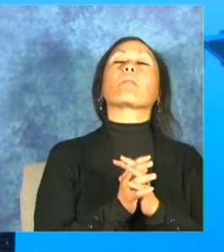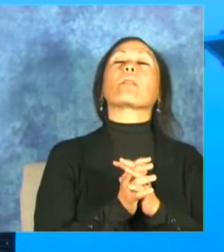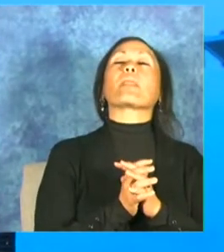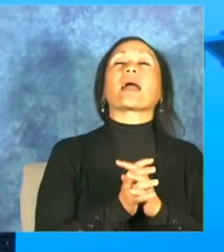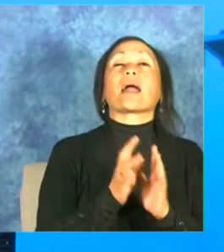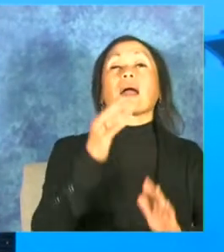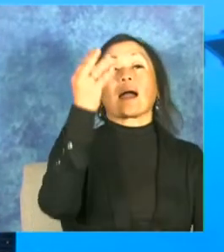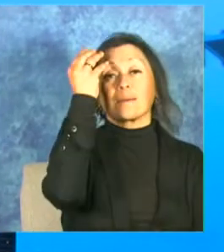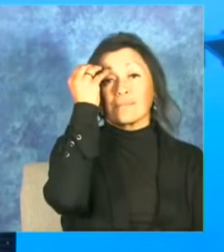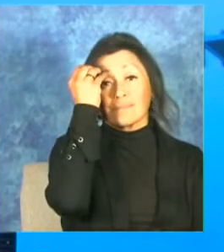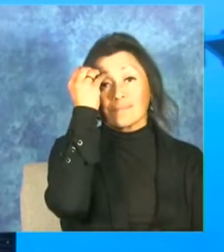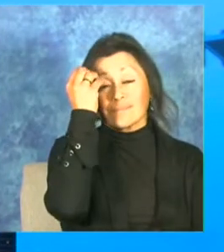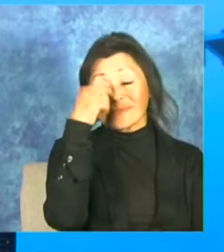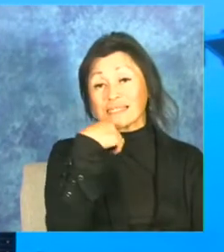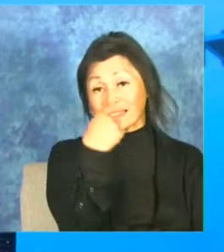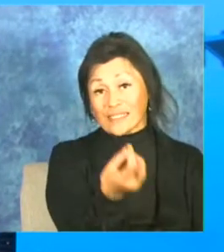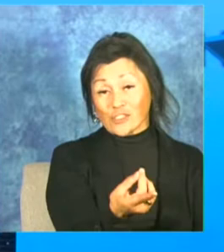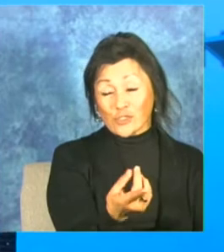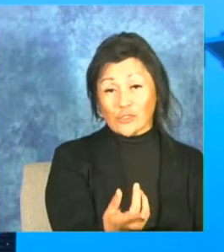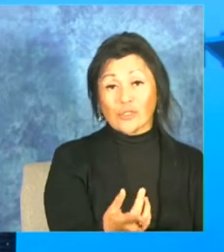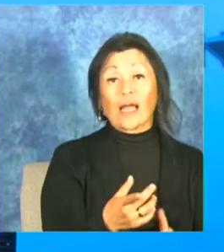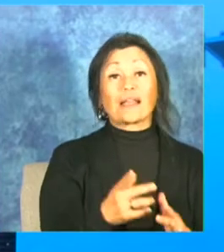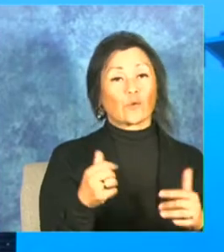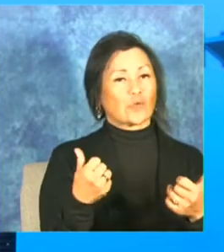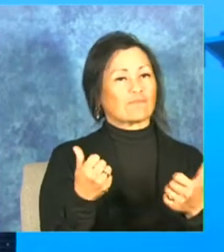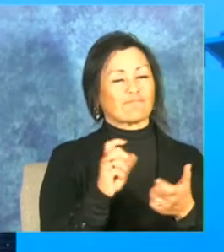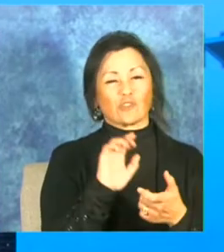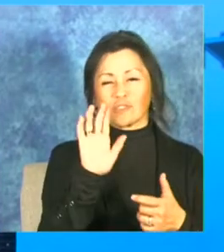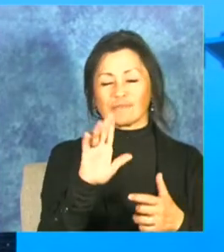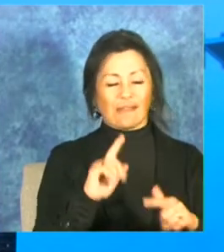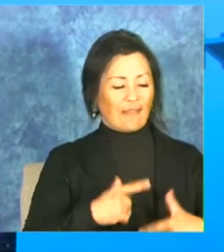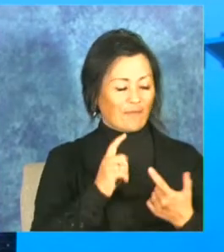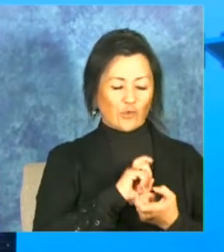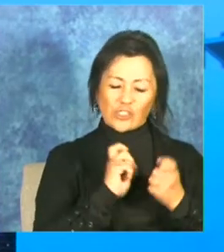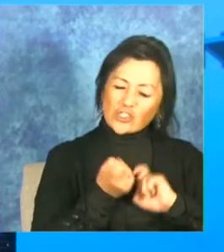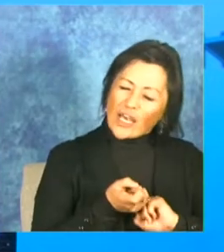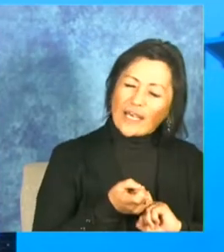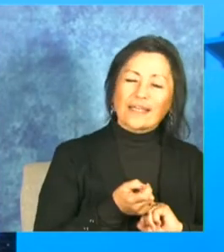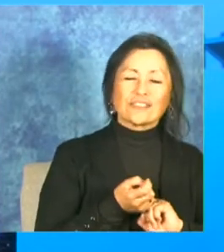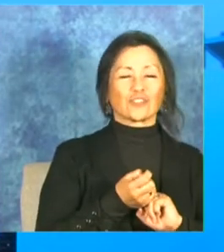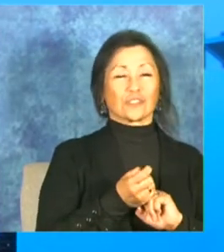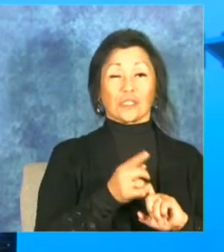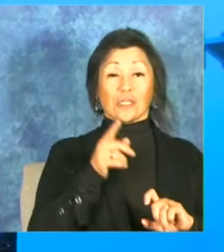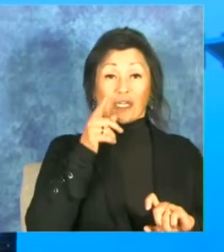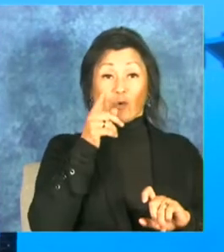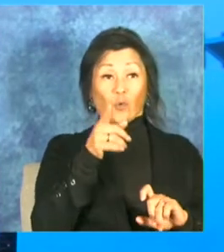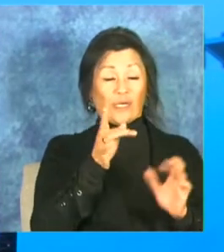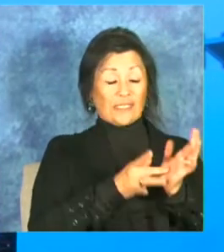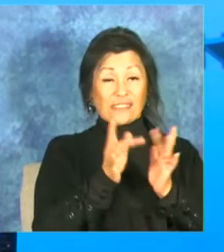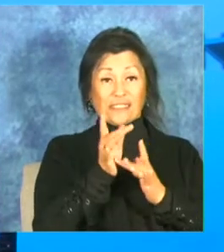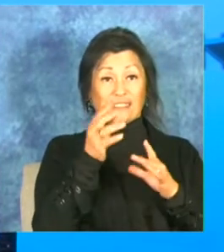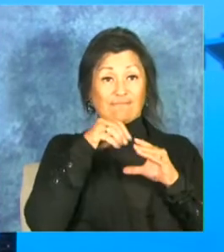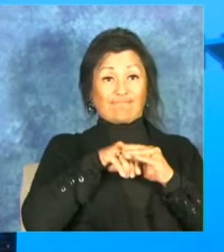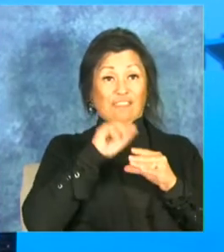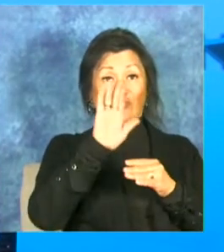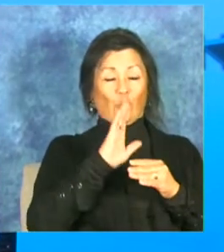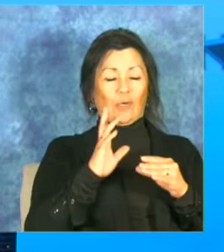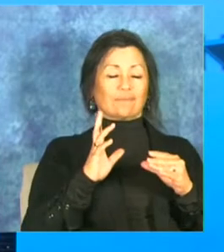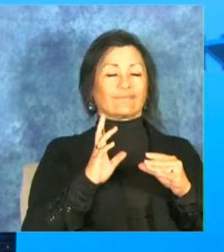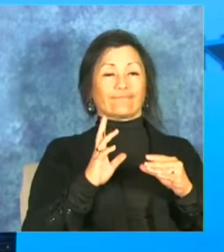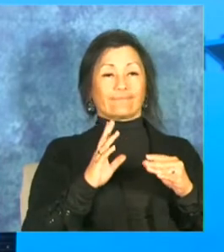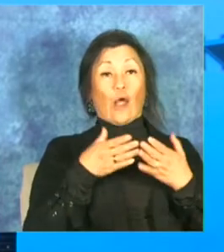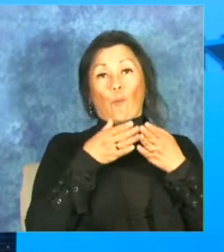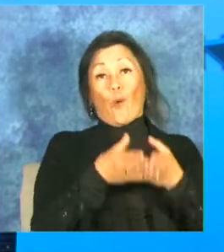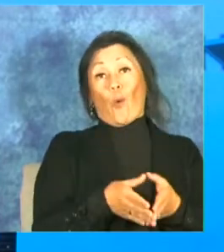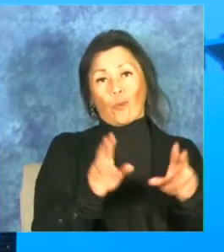I'm telling you, it's a game changer in people's lives. When you get Jesus in your boat,